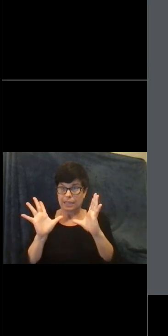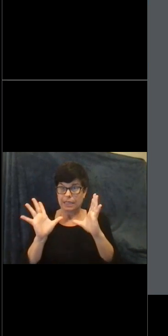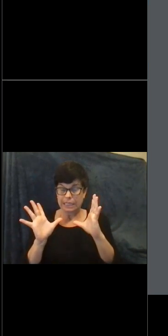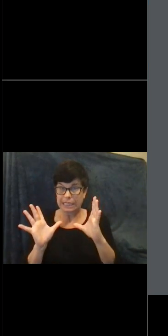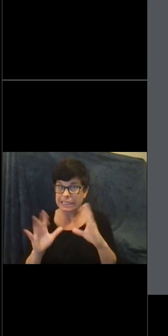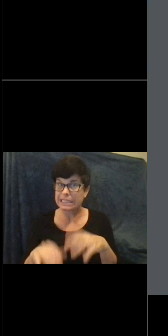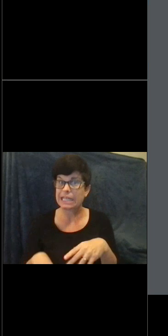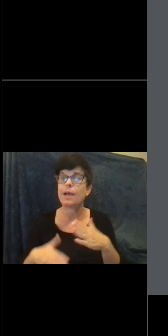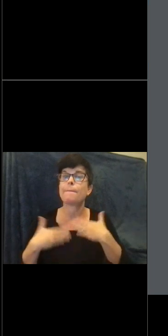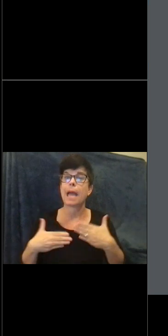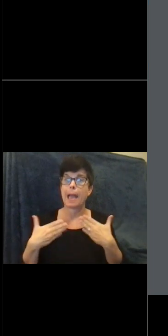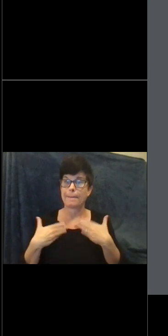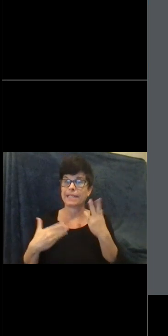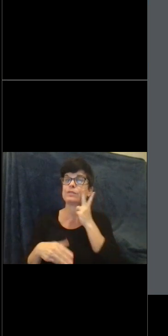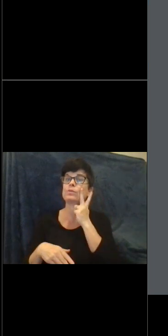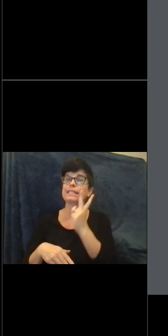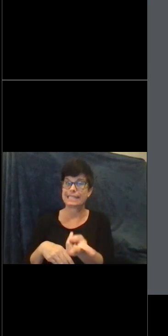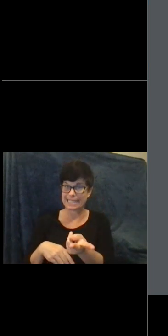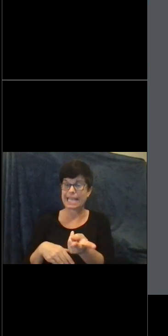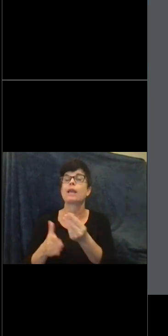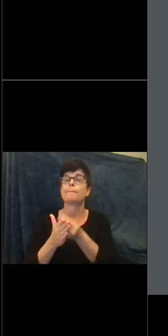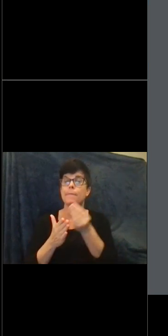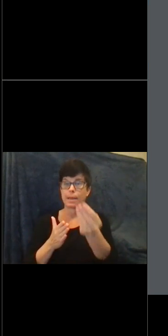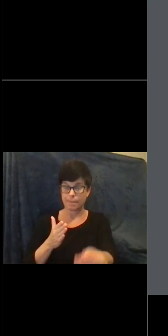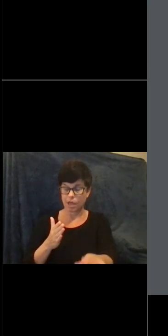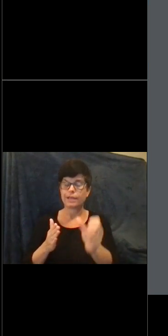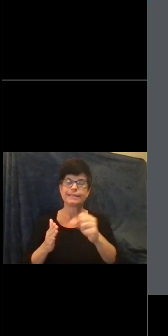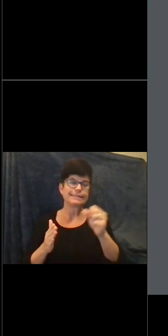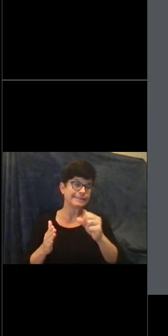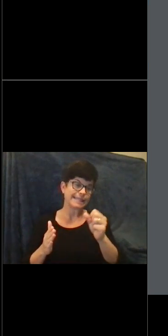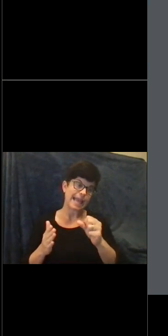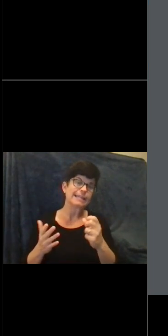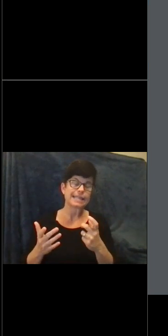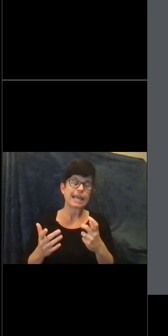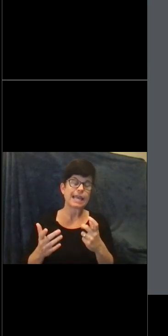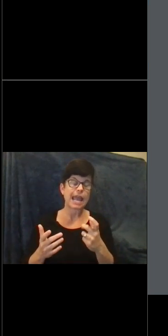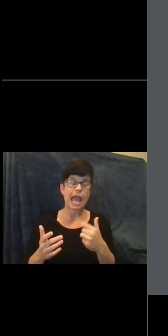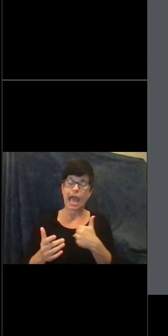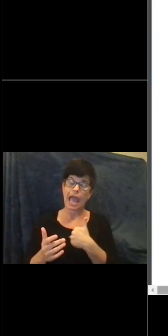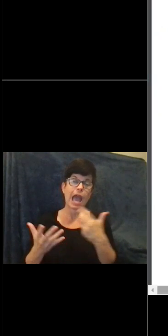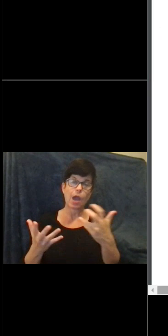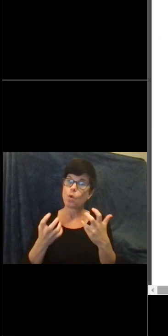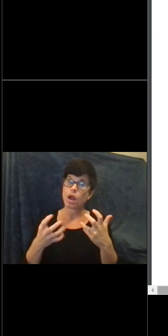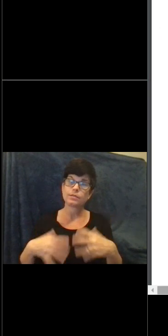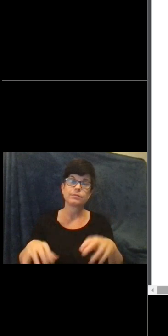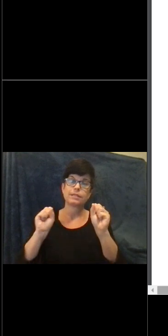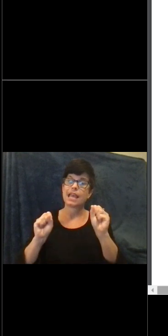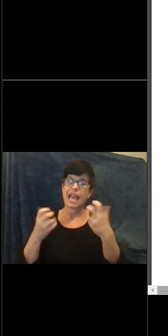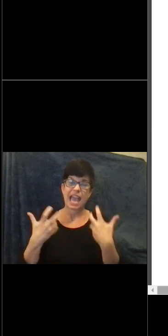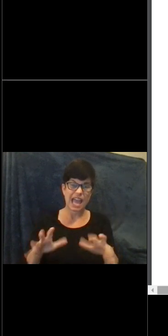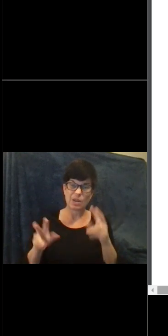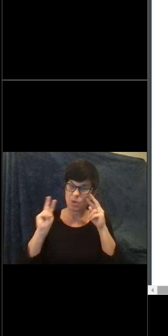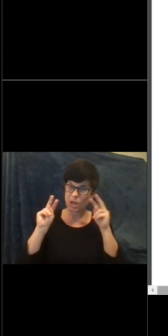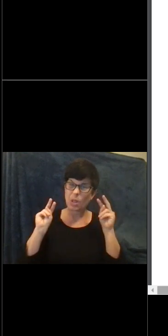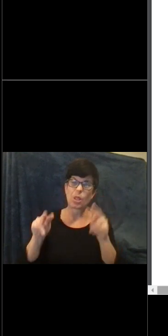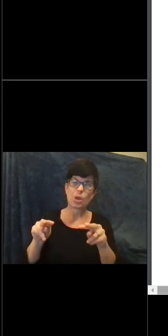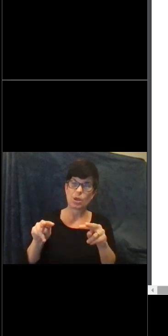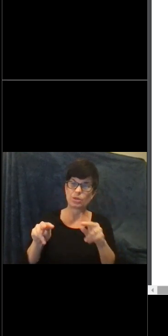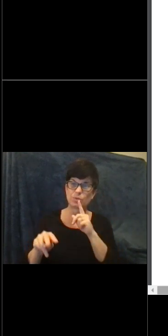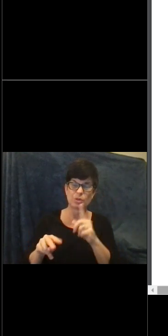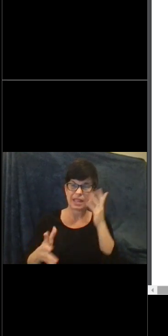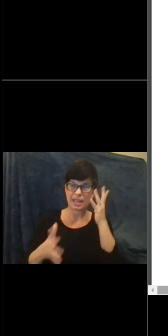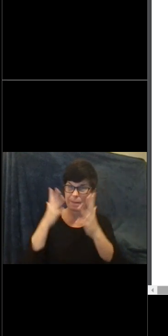go. So I most definitely am in favor of the acquisition, because I don't ever want to look at that. It is such an embarrassment